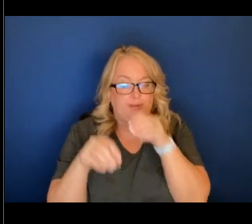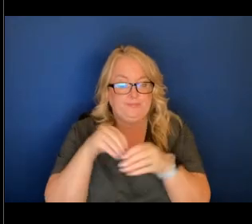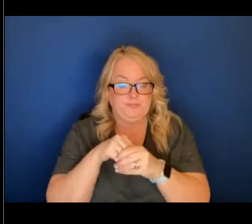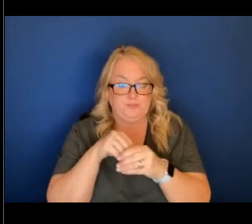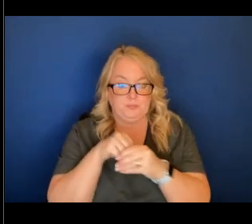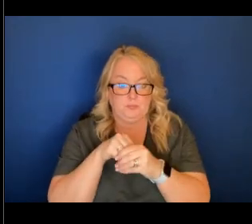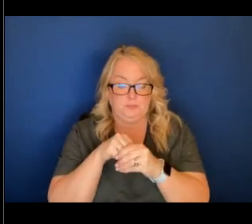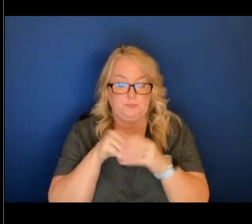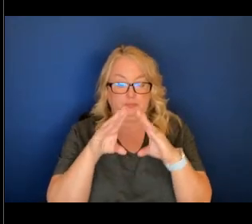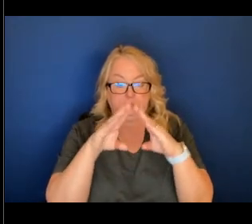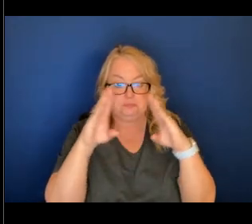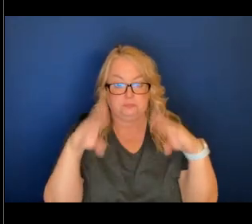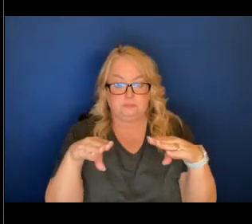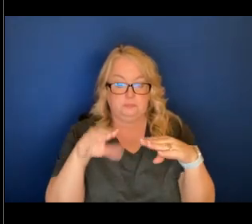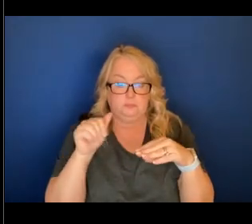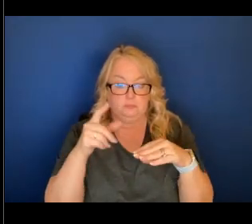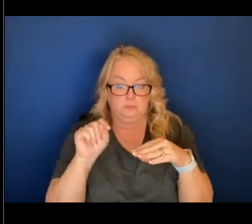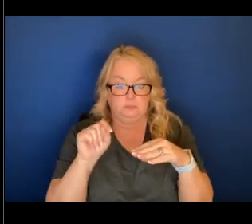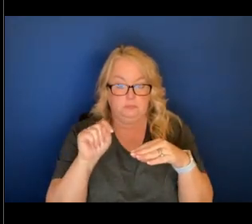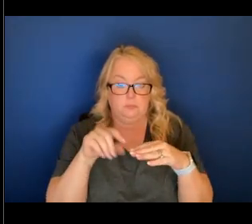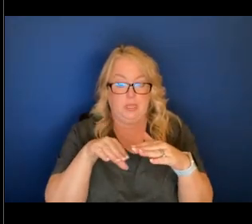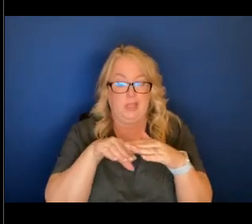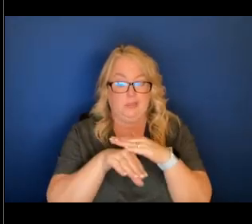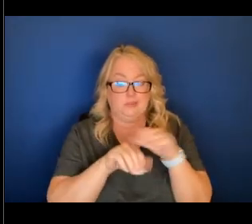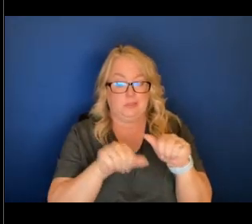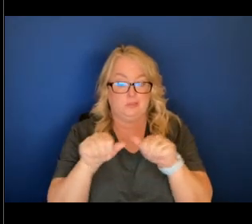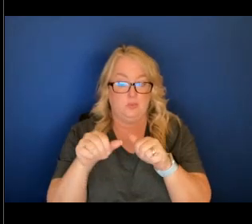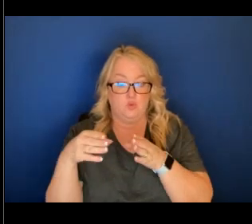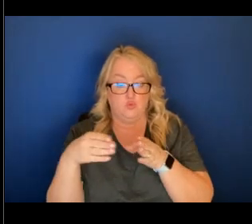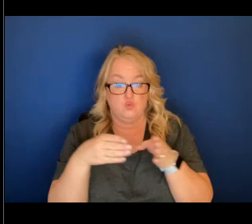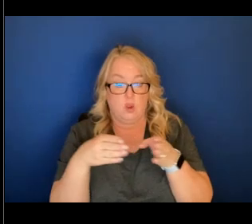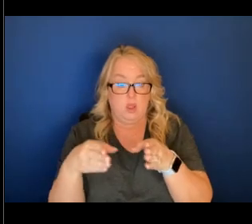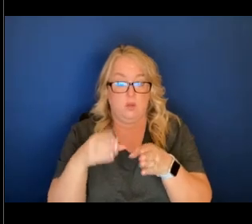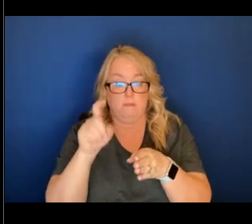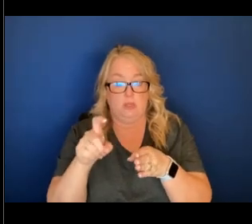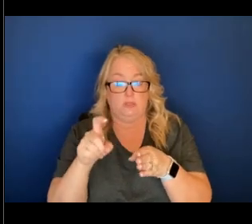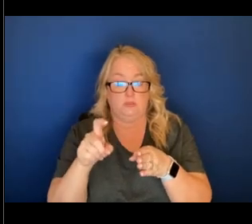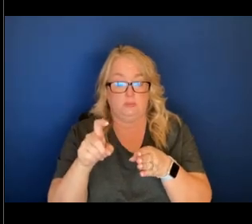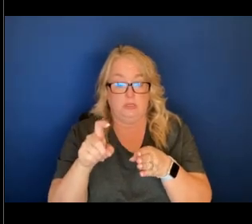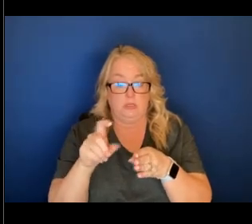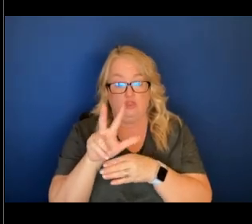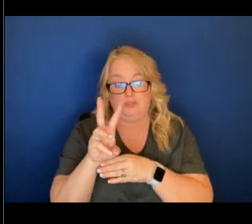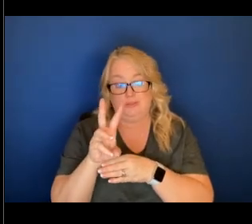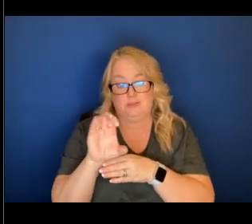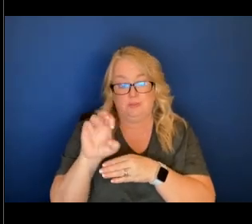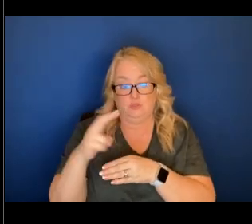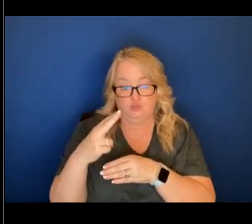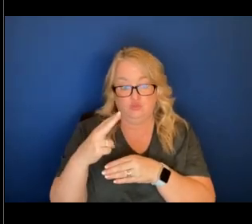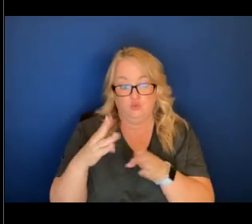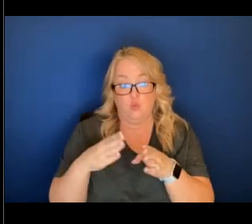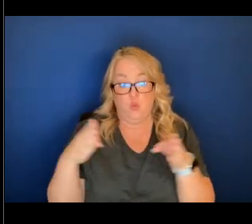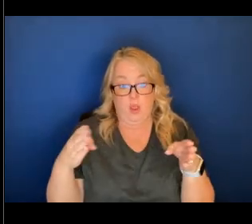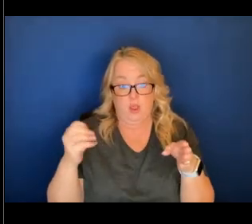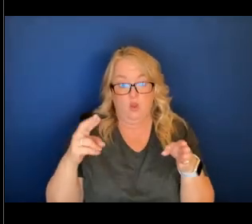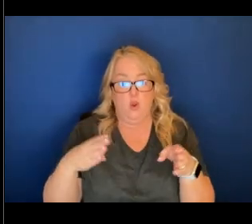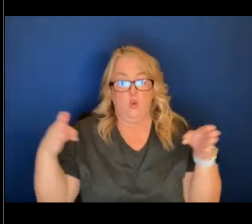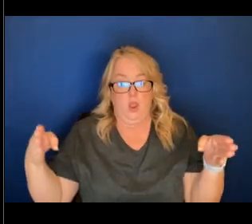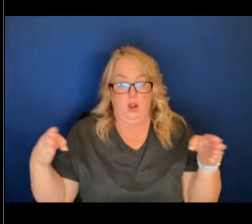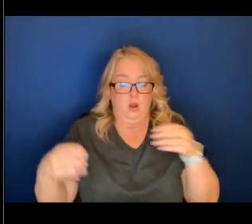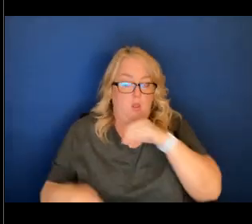within a covered dwelling unit, the accessible route must be 36 inches wide